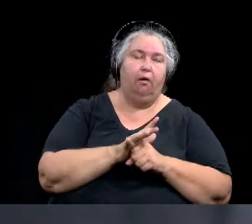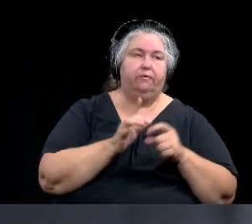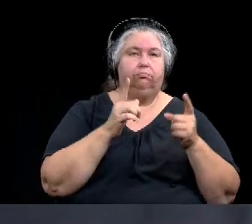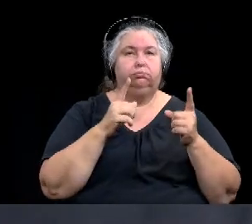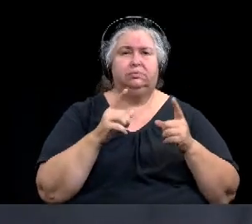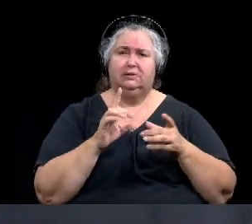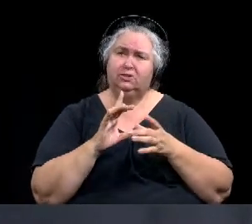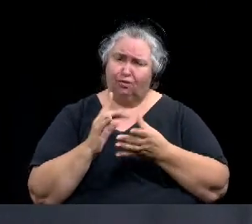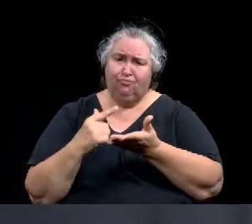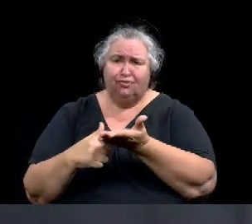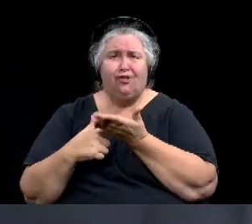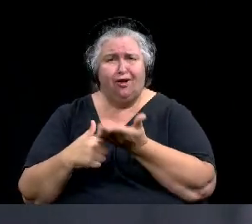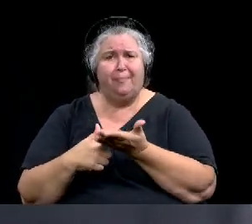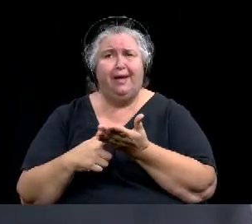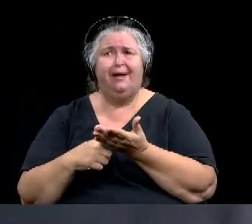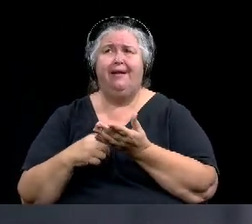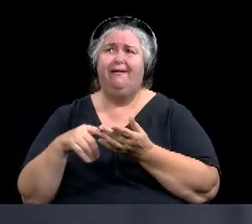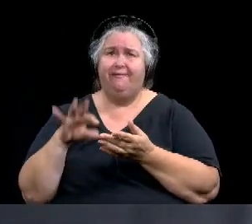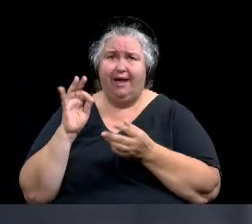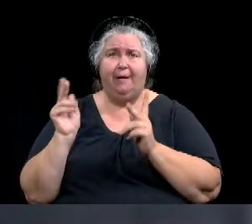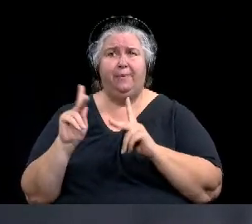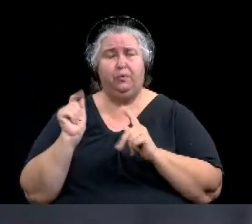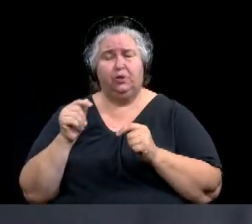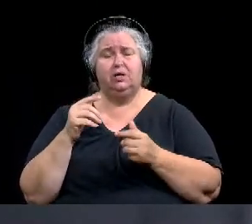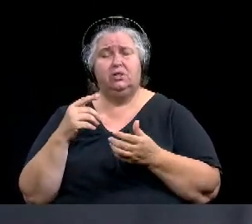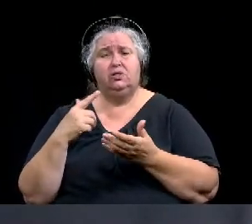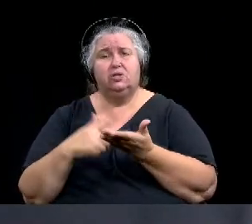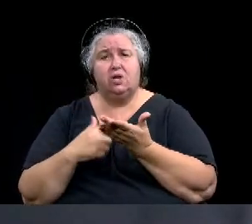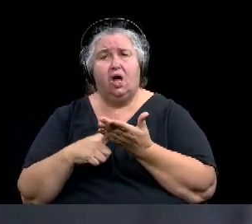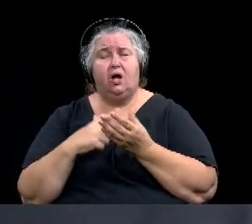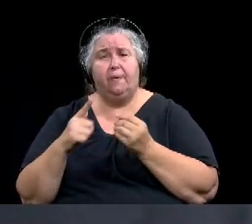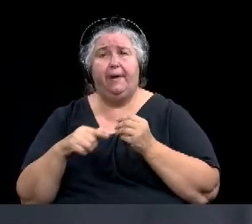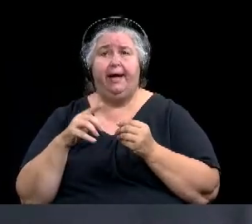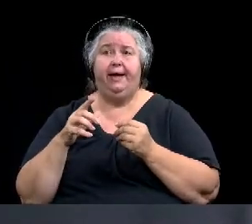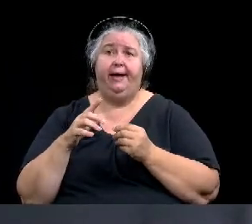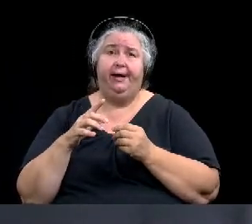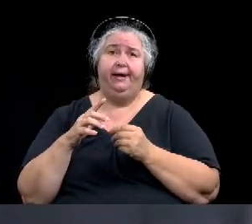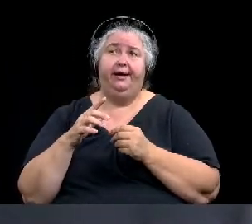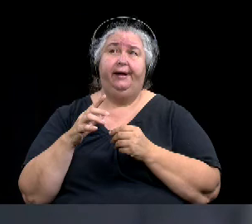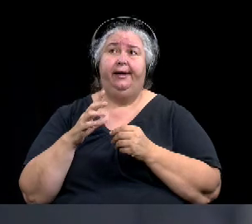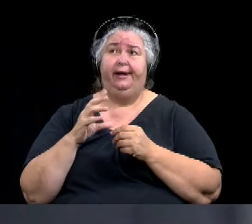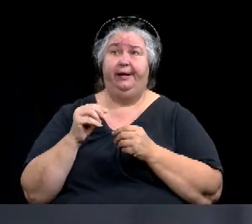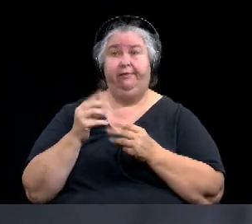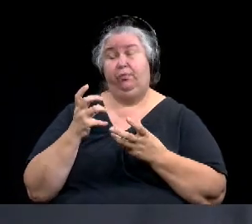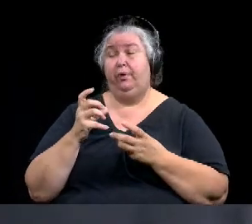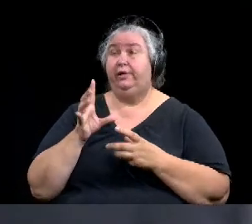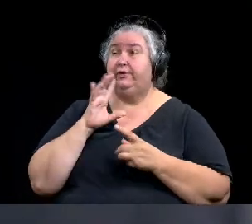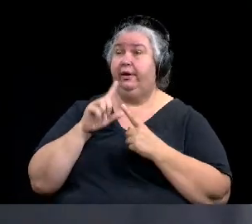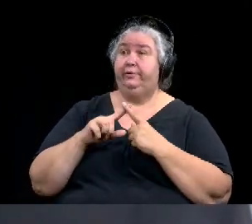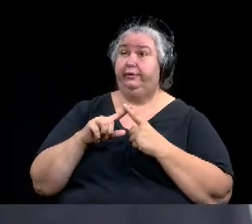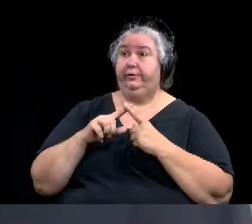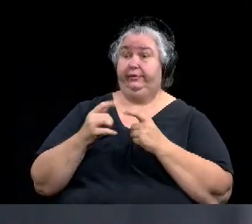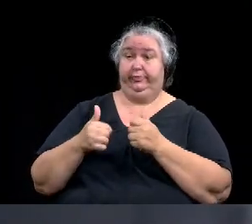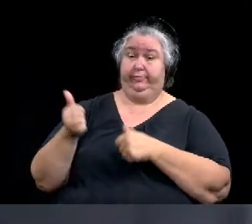it and find people to visit about it. And you can raise hell with public officials if you want to, if that helps.